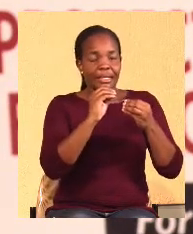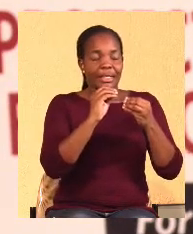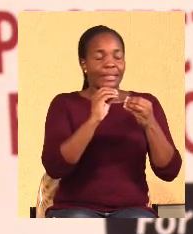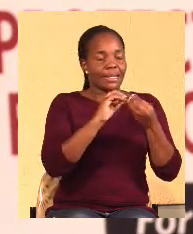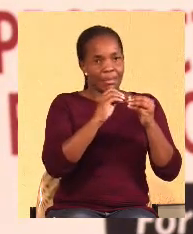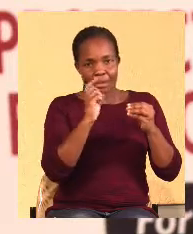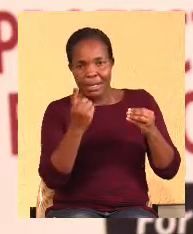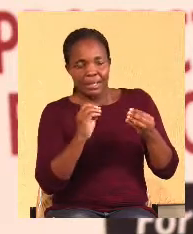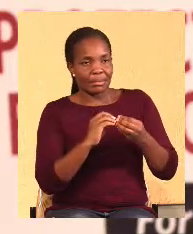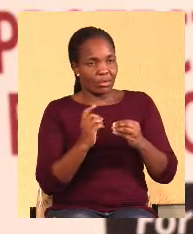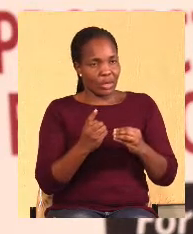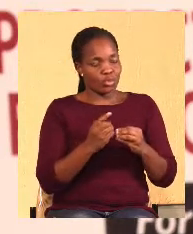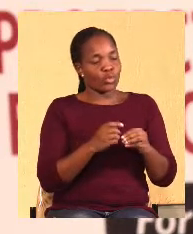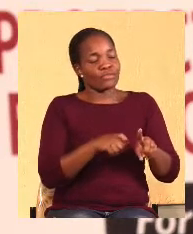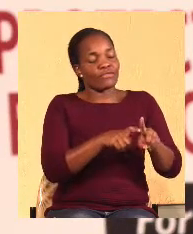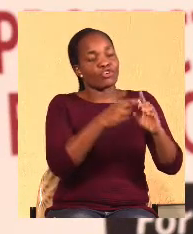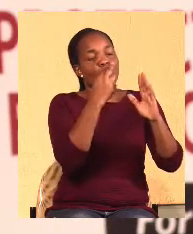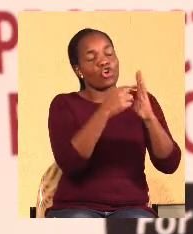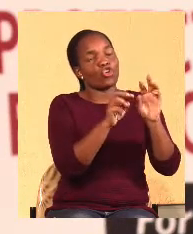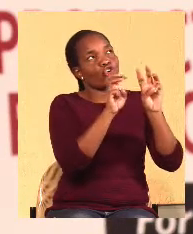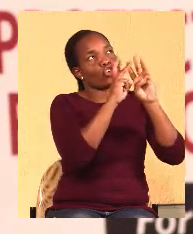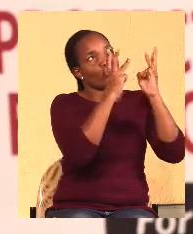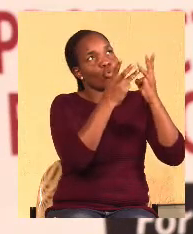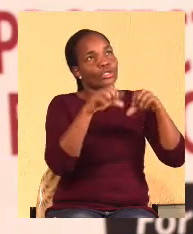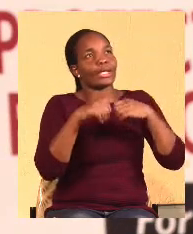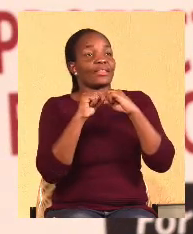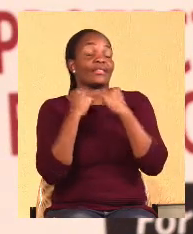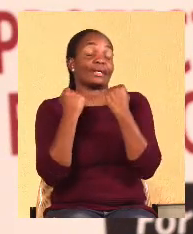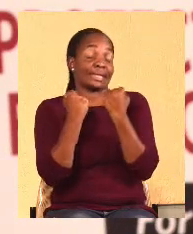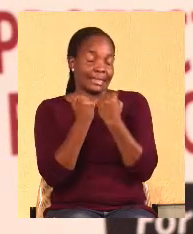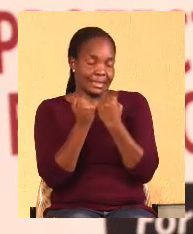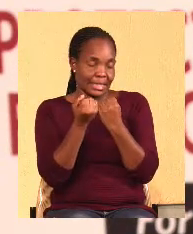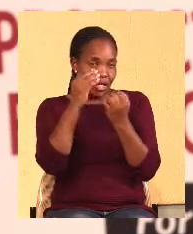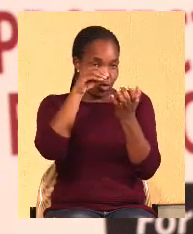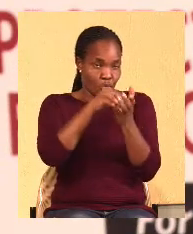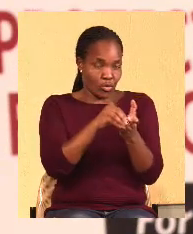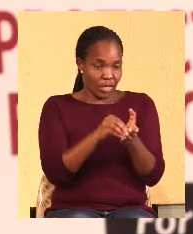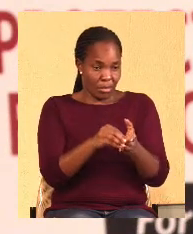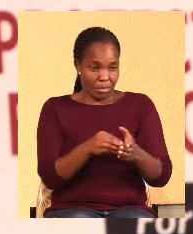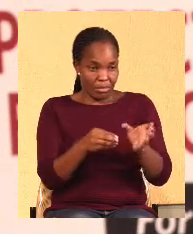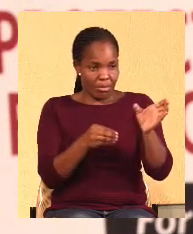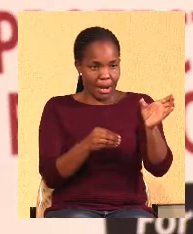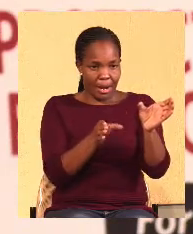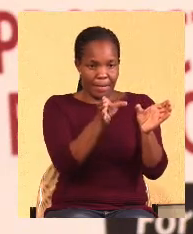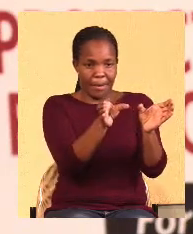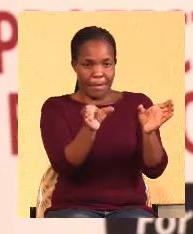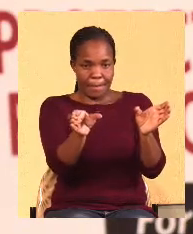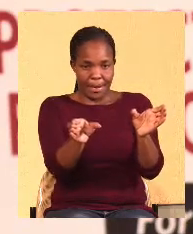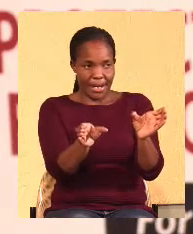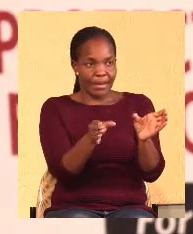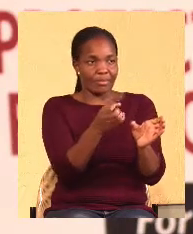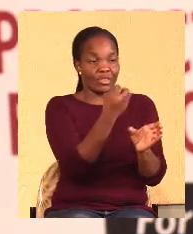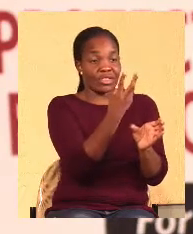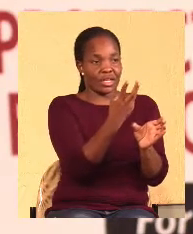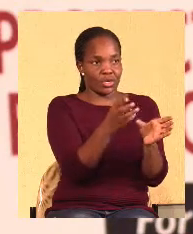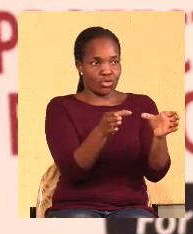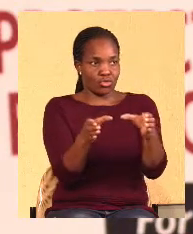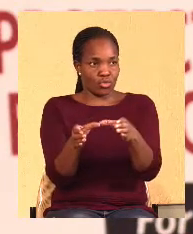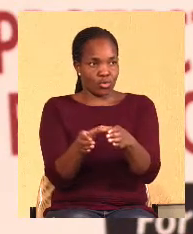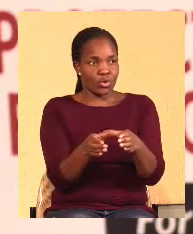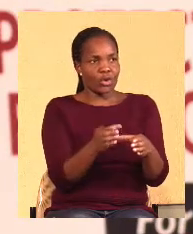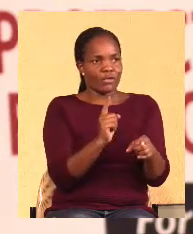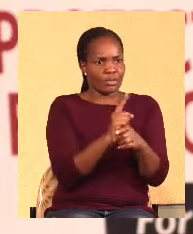have splitted these definitions in three groups. We have the suspect case,